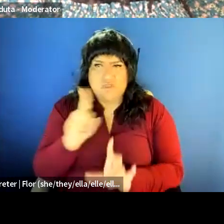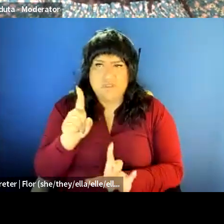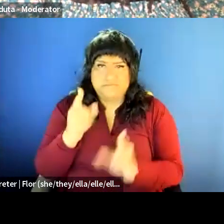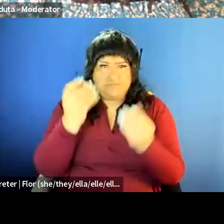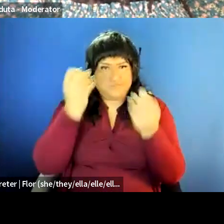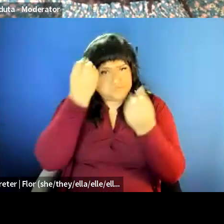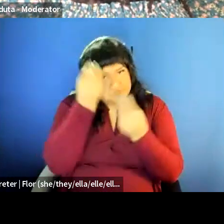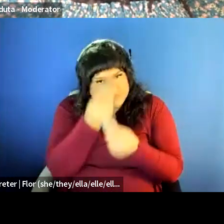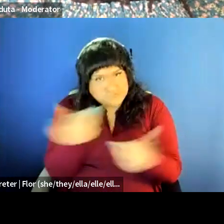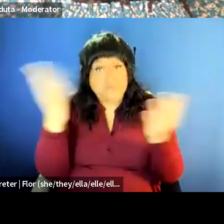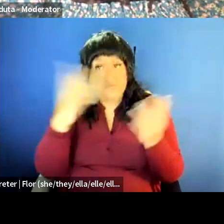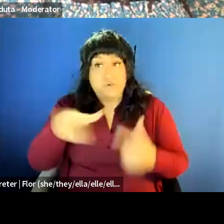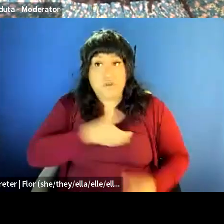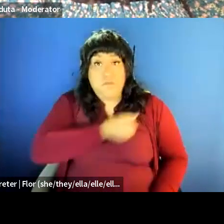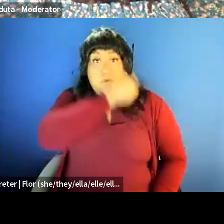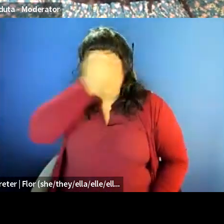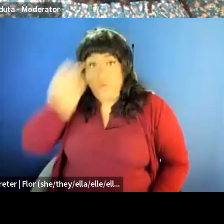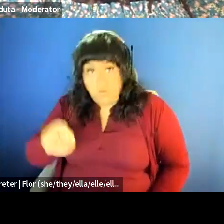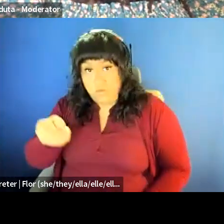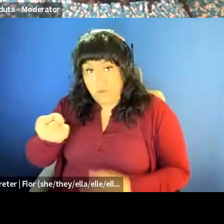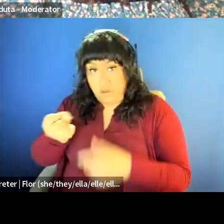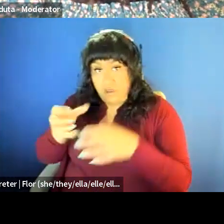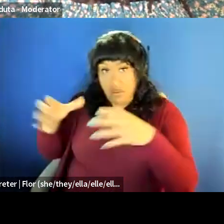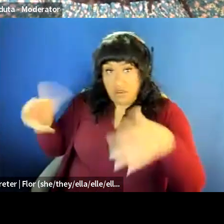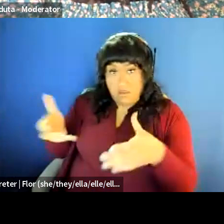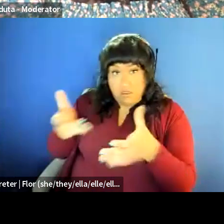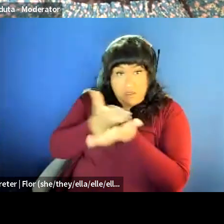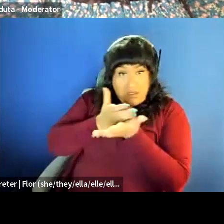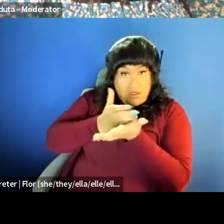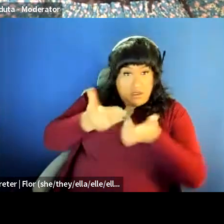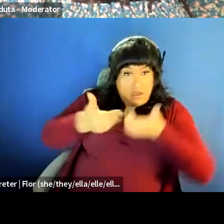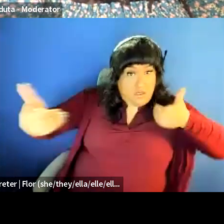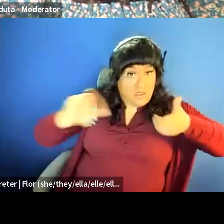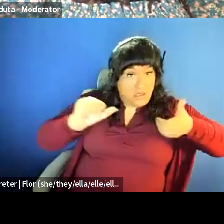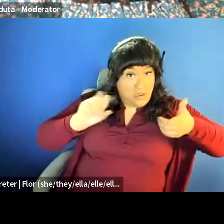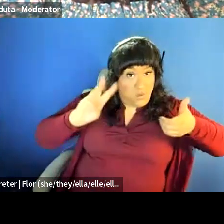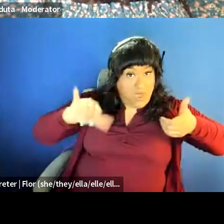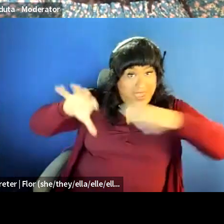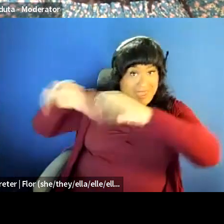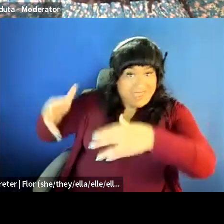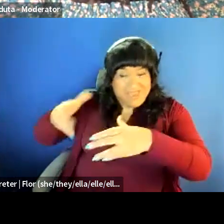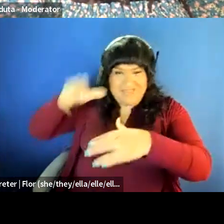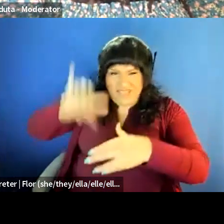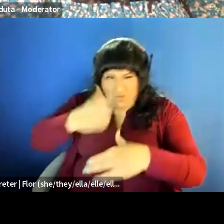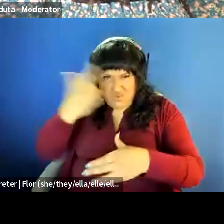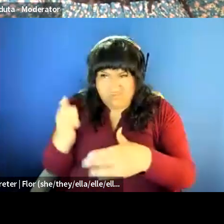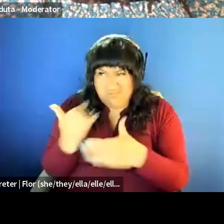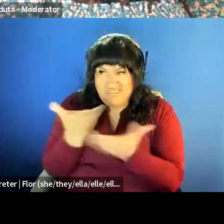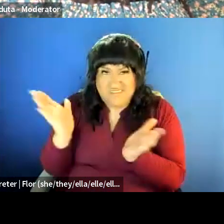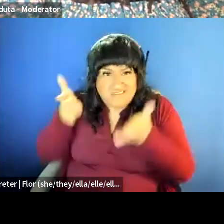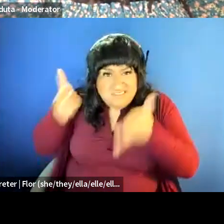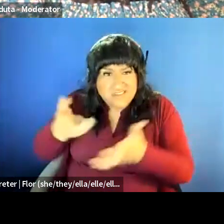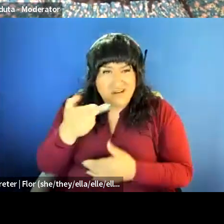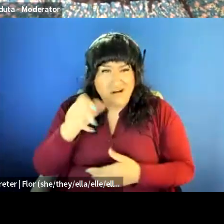when they put us away, this is what away looks like. Away don't look so good. Away is harmful, not to mention the